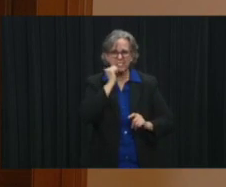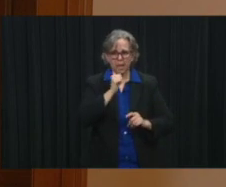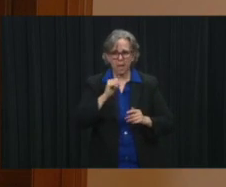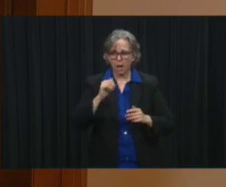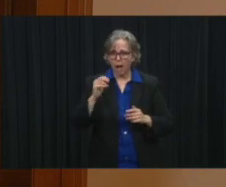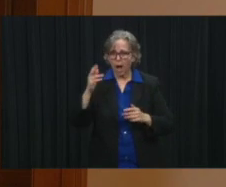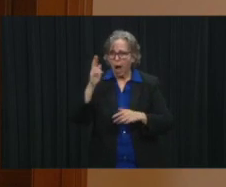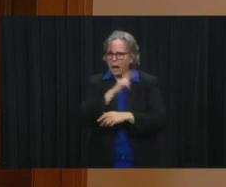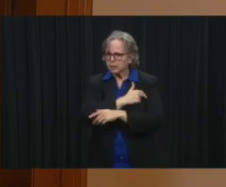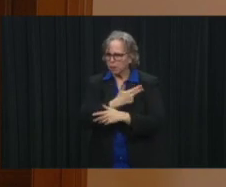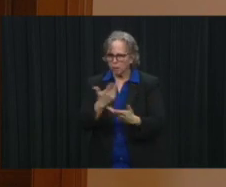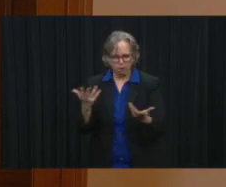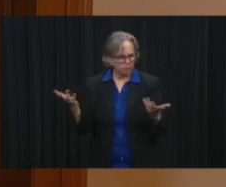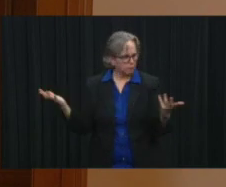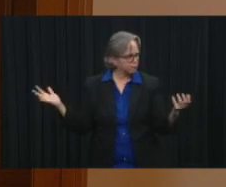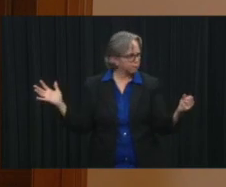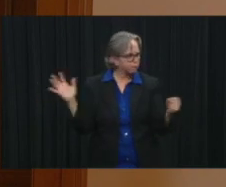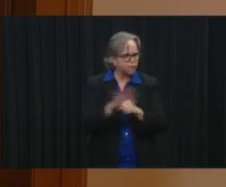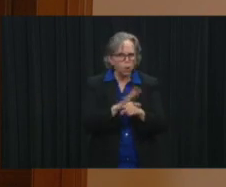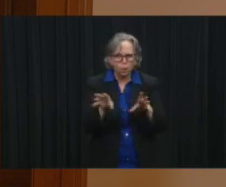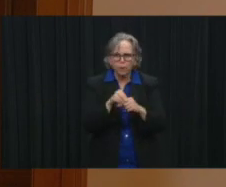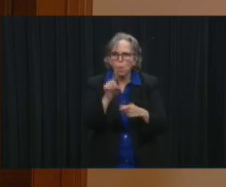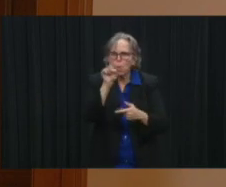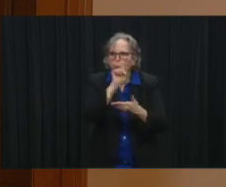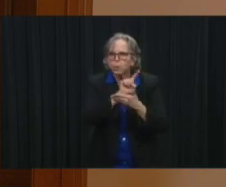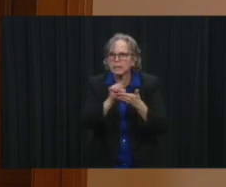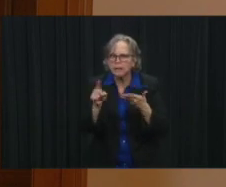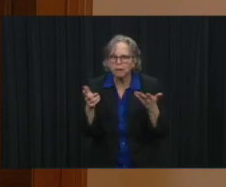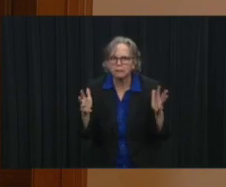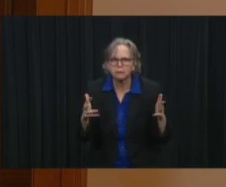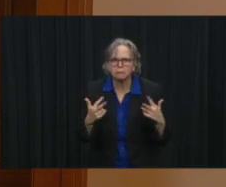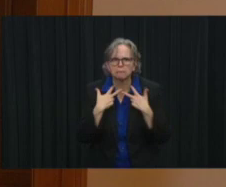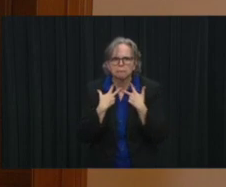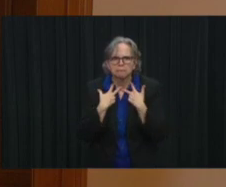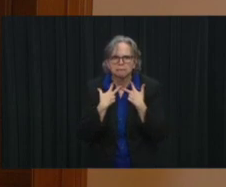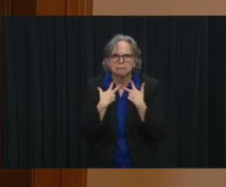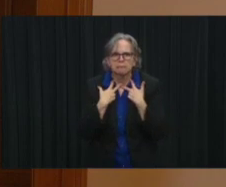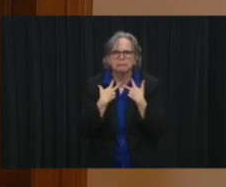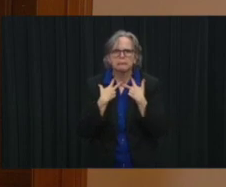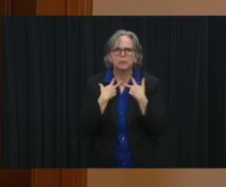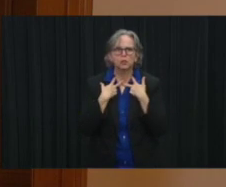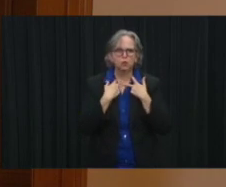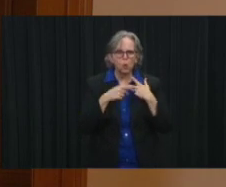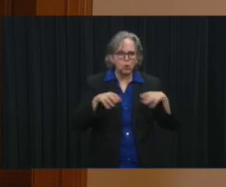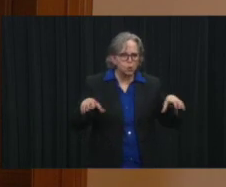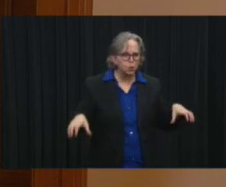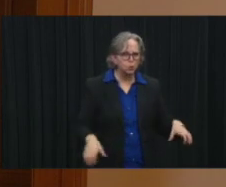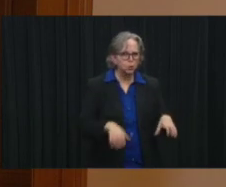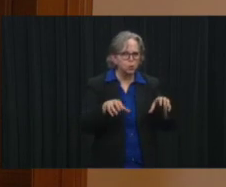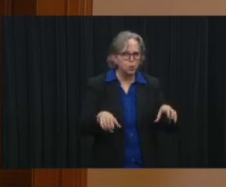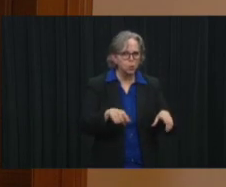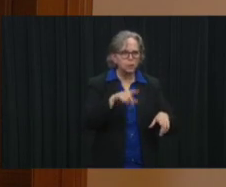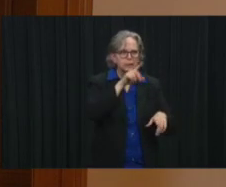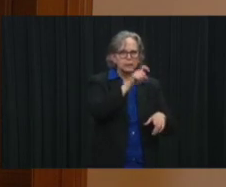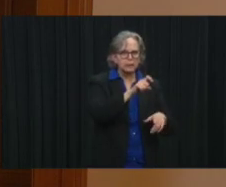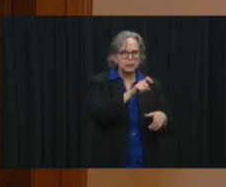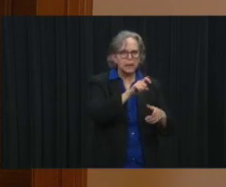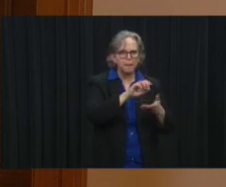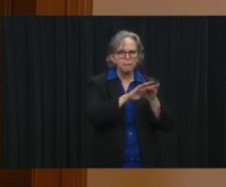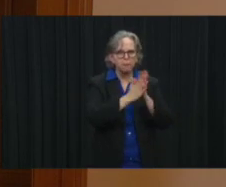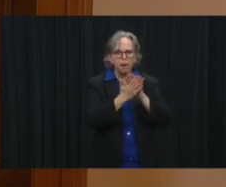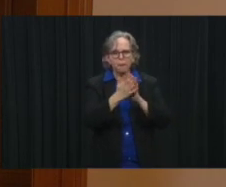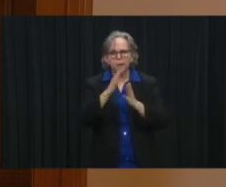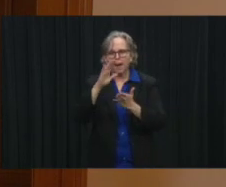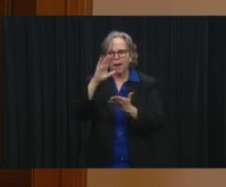is that capacity, but everything you do makes that need a little less sharp. And it really has made a difference. We have bought time